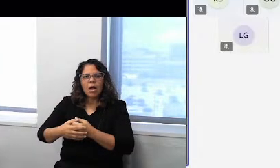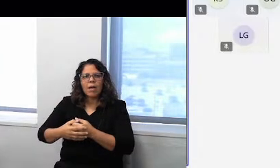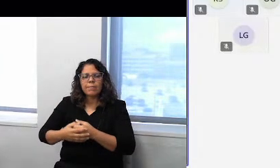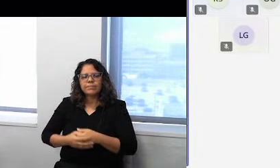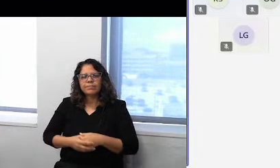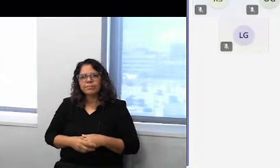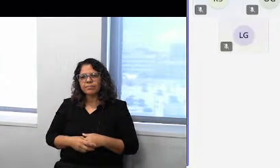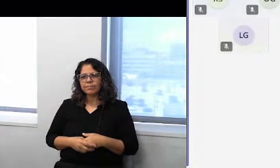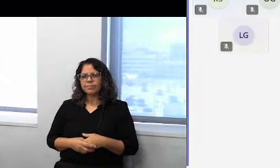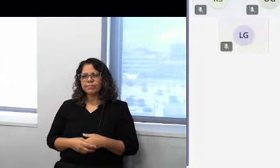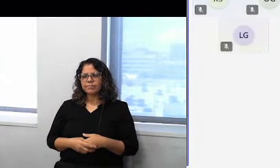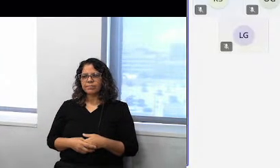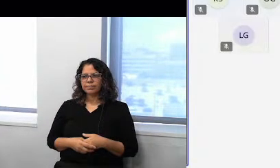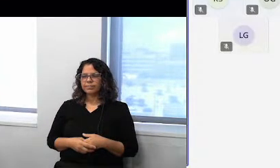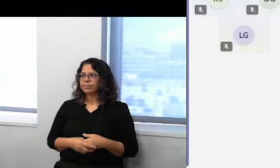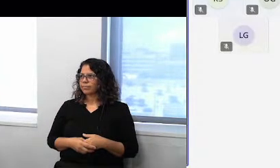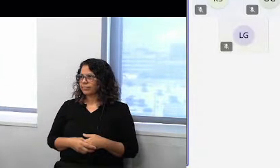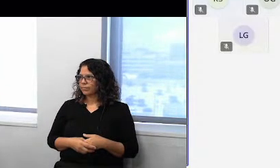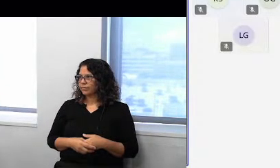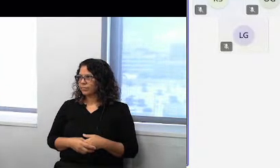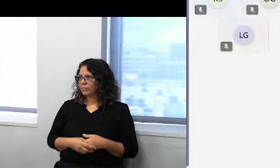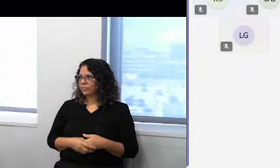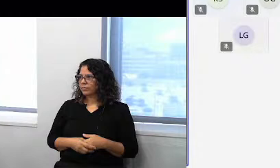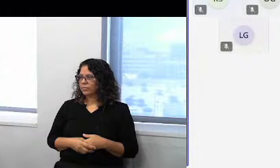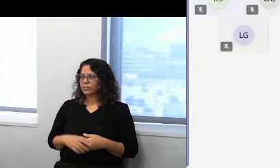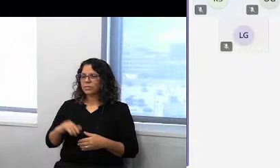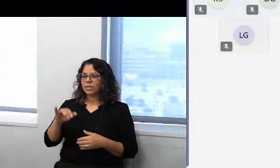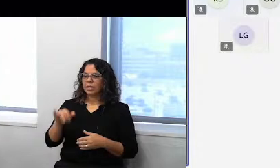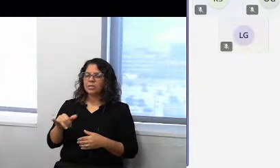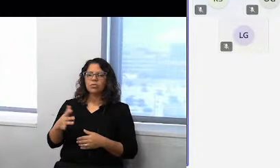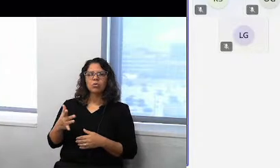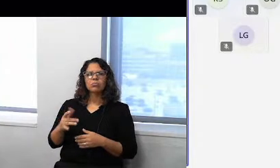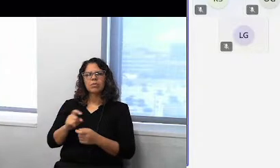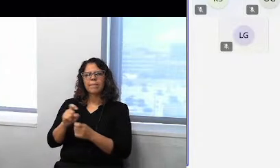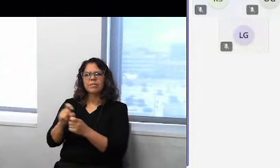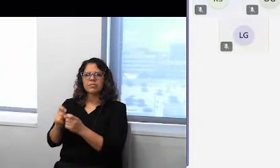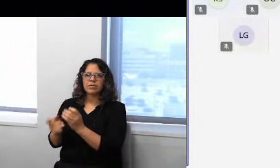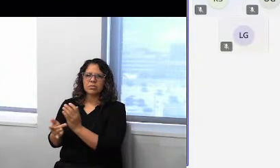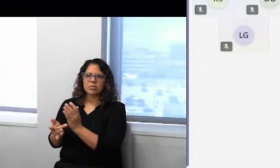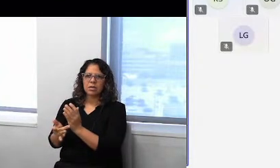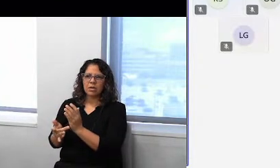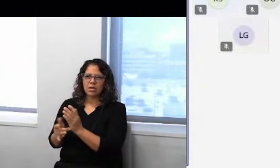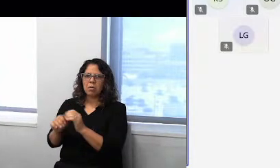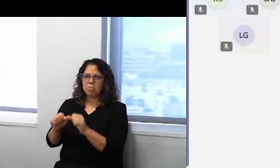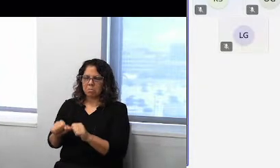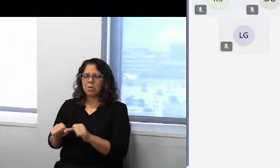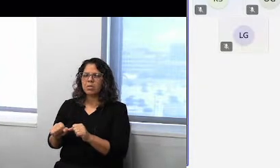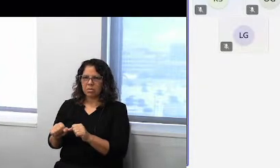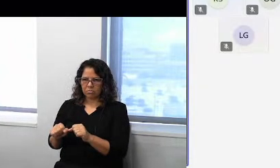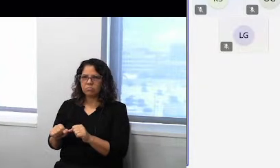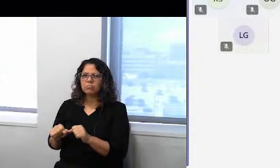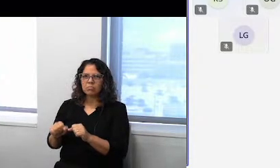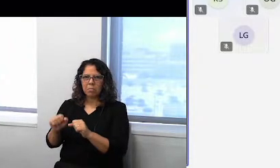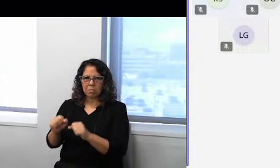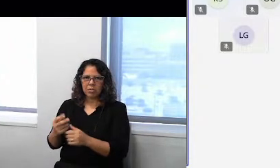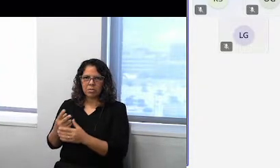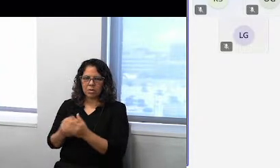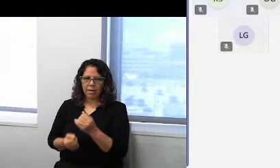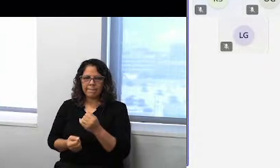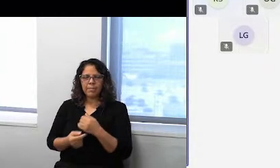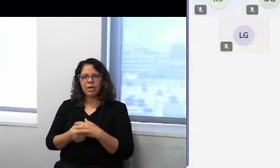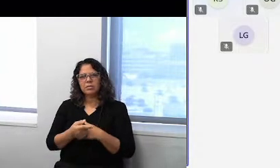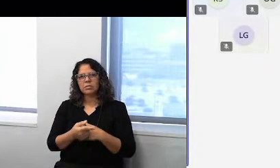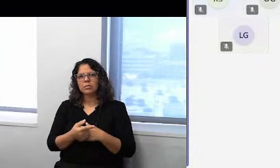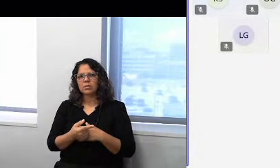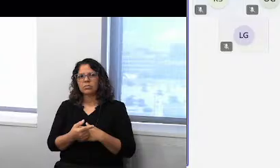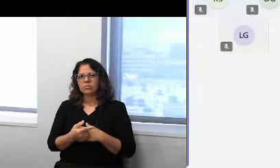of technical expectations, yes, you can specify to do both. That's what you're asking me, yeah. They can do both, or they can do either? They can do both, either. You can set